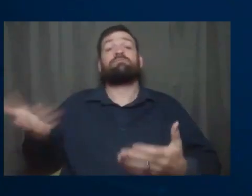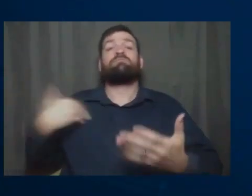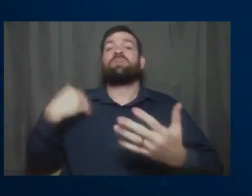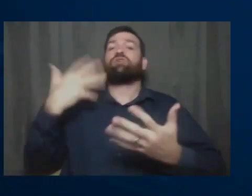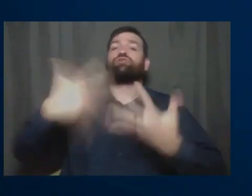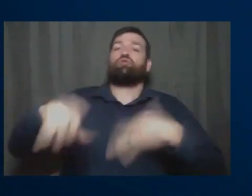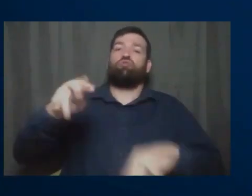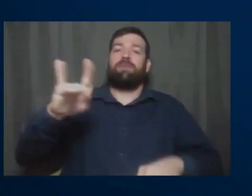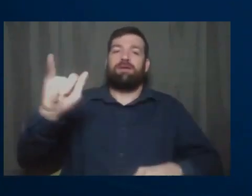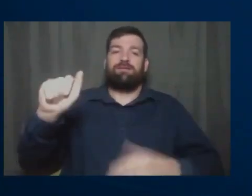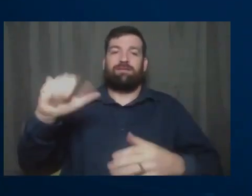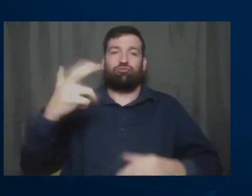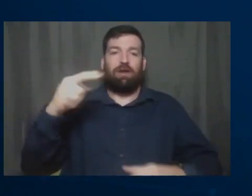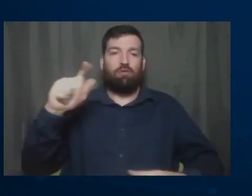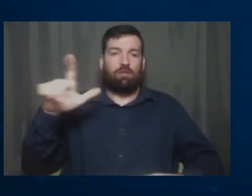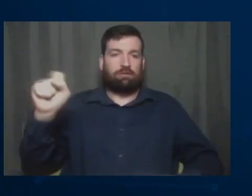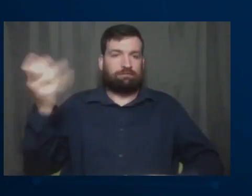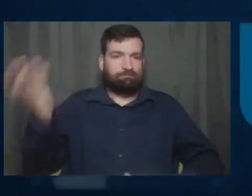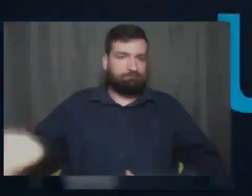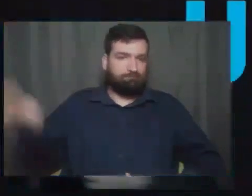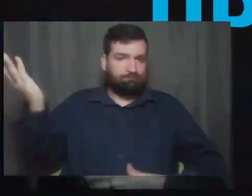channels.